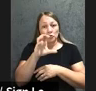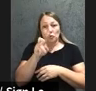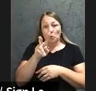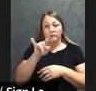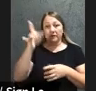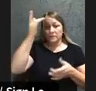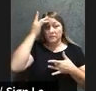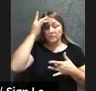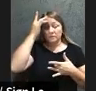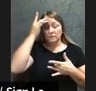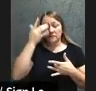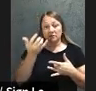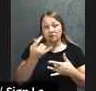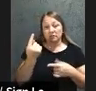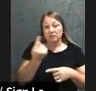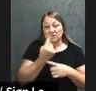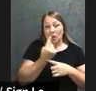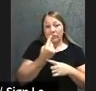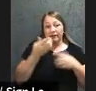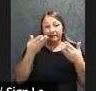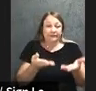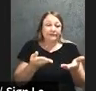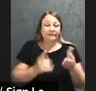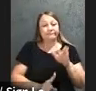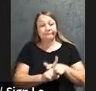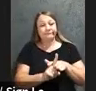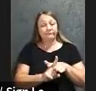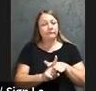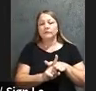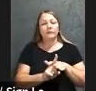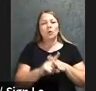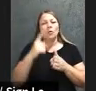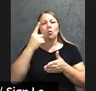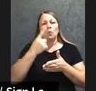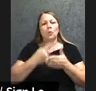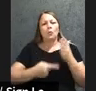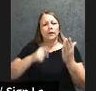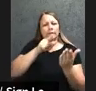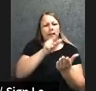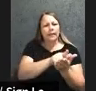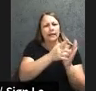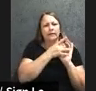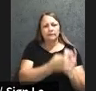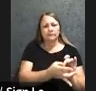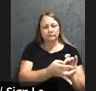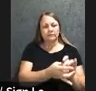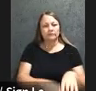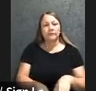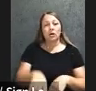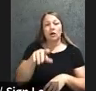as, something that exists, but also kind of what the legal implications are. So long